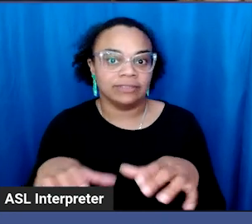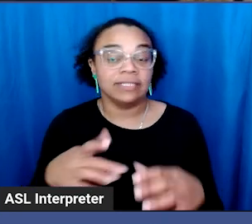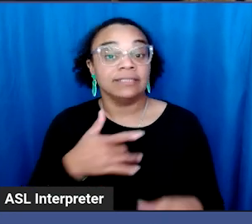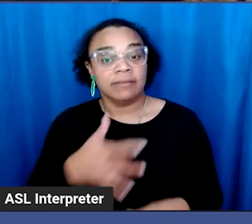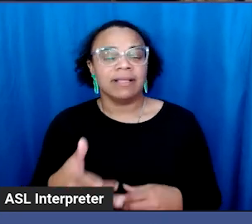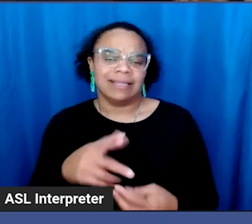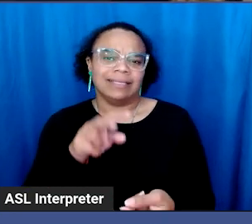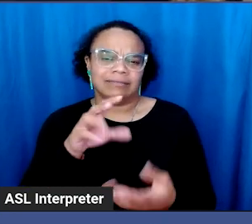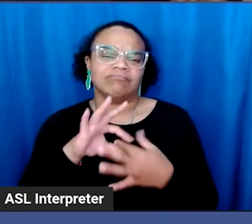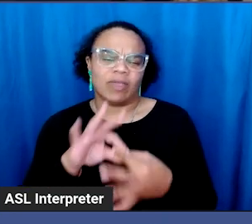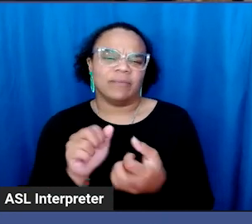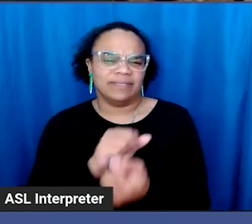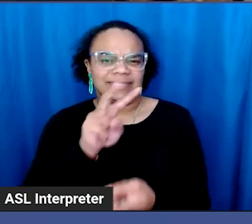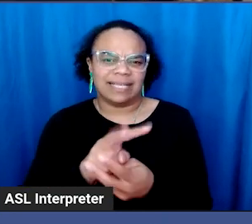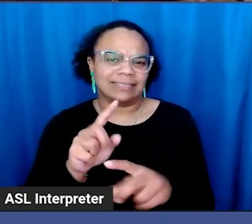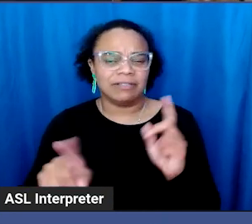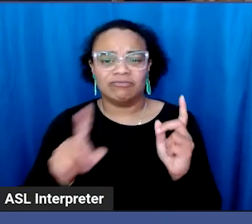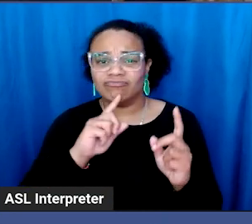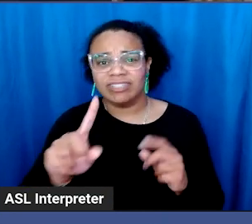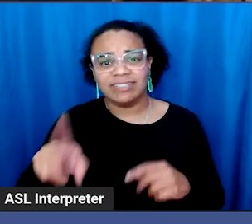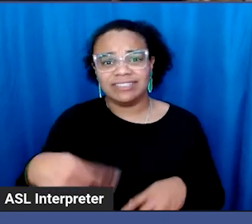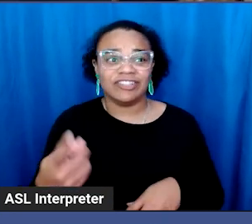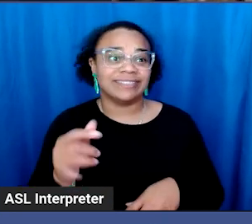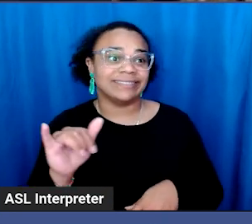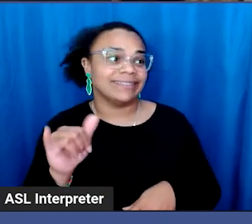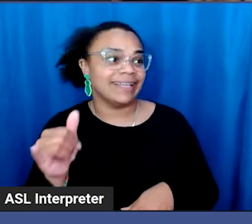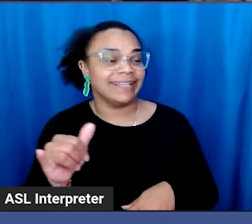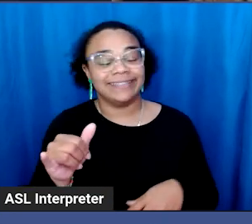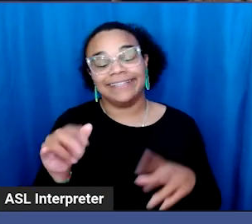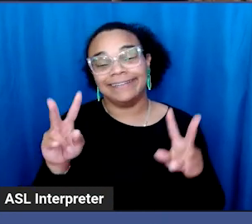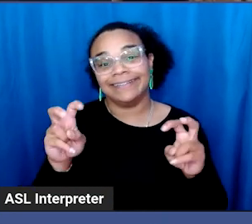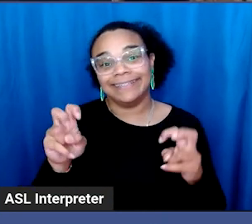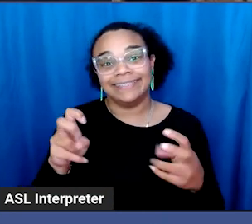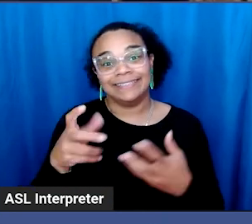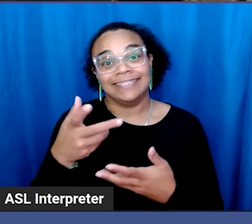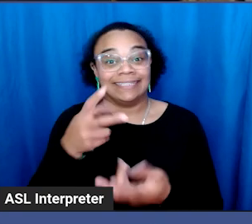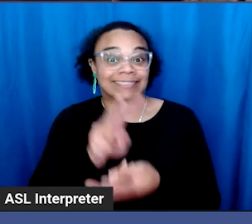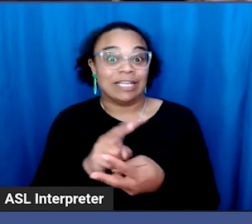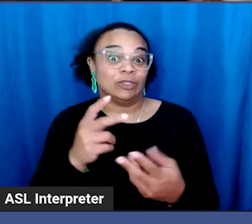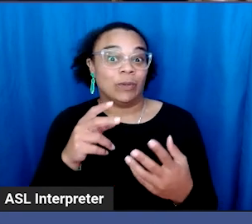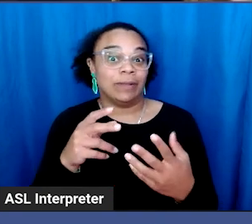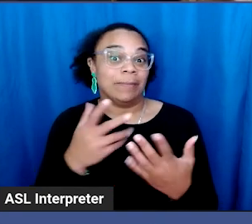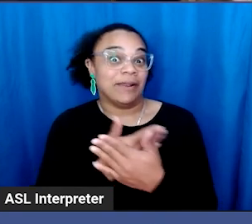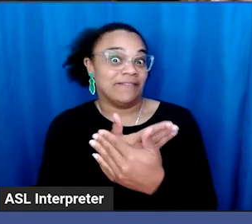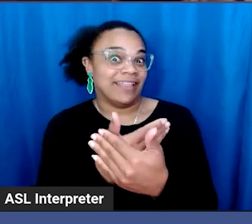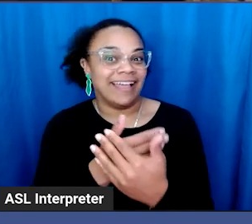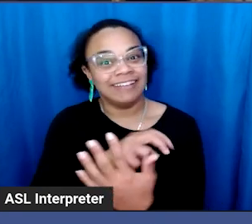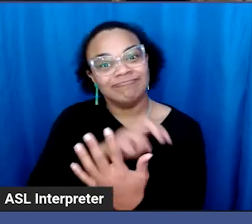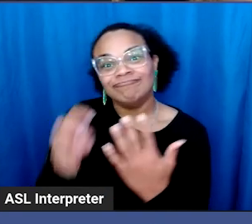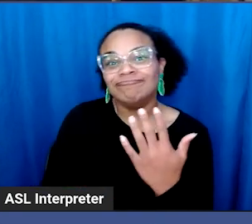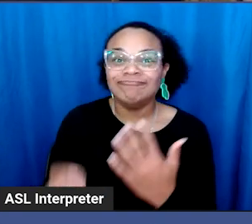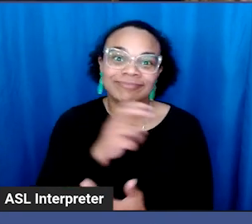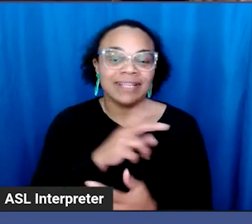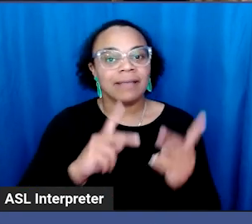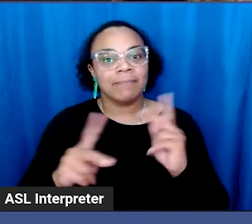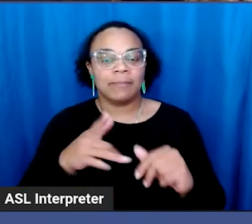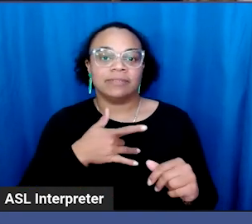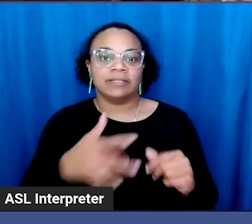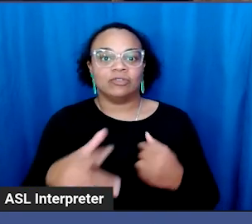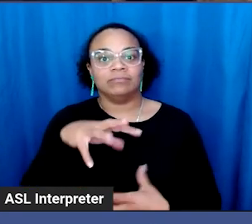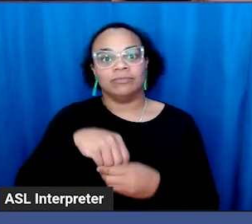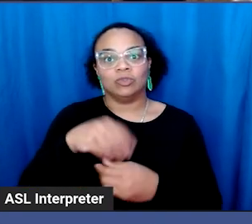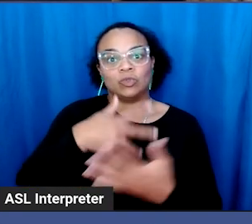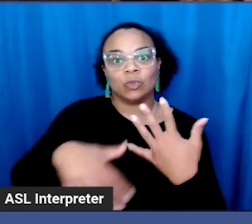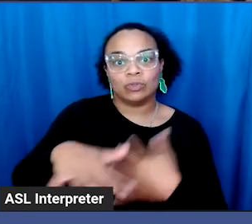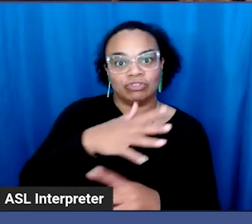sexual, but it's really like the social butterfly of non-monogamy. People are in social settings a lot when they're in swinger